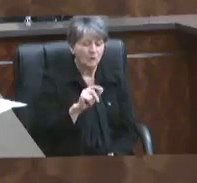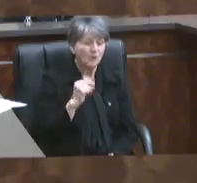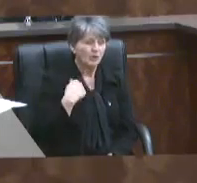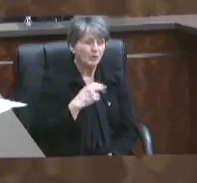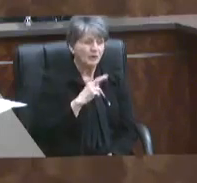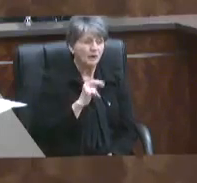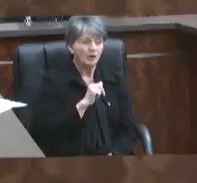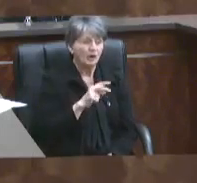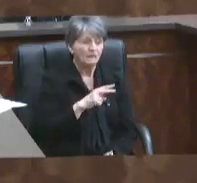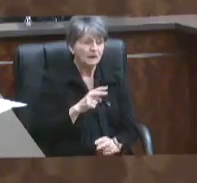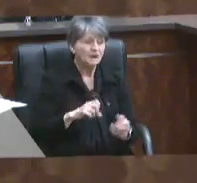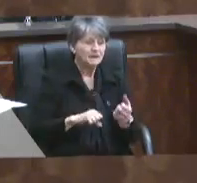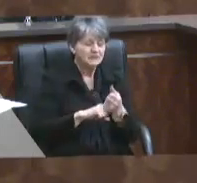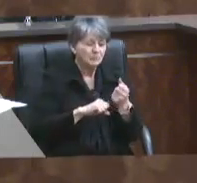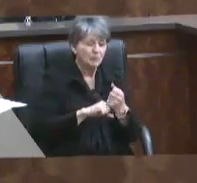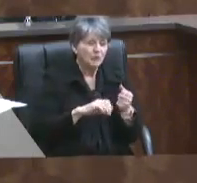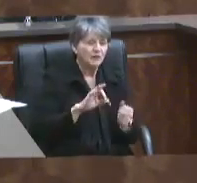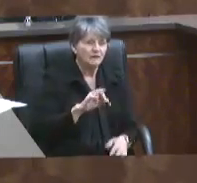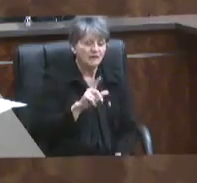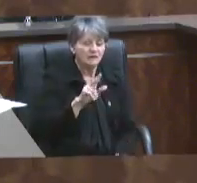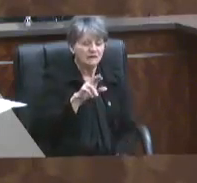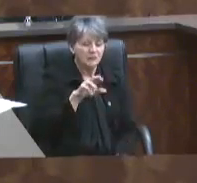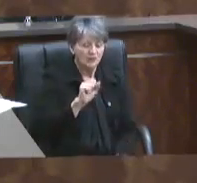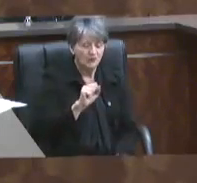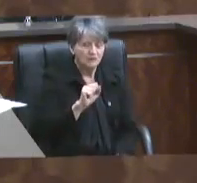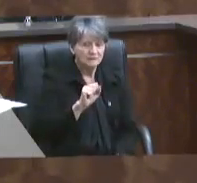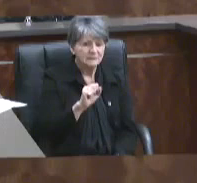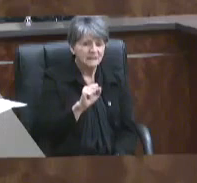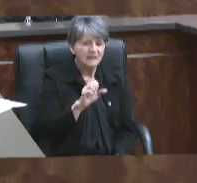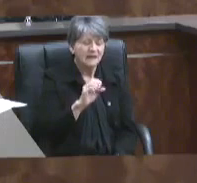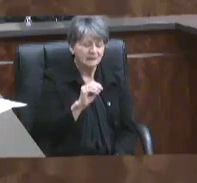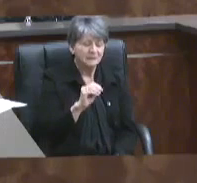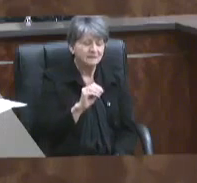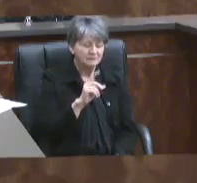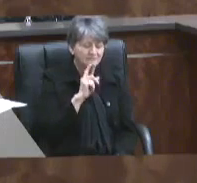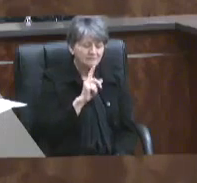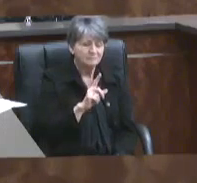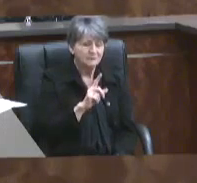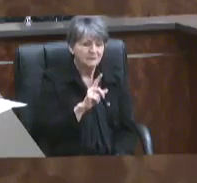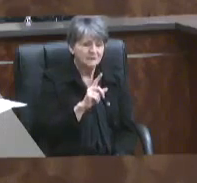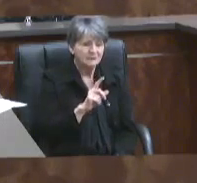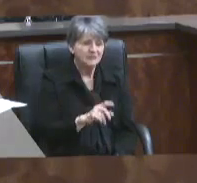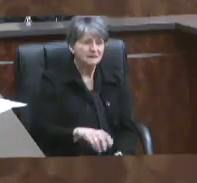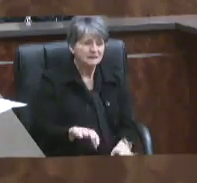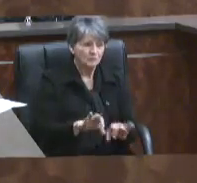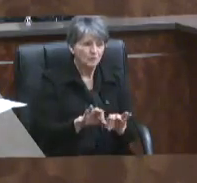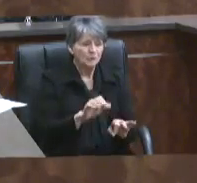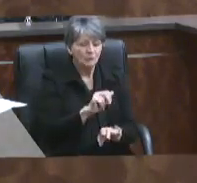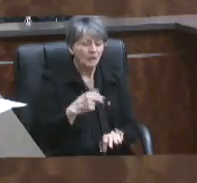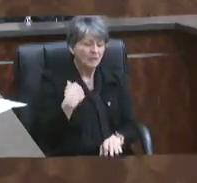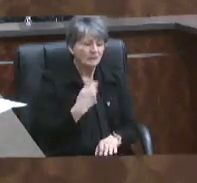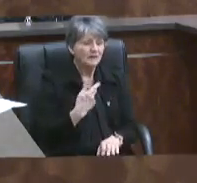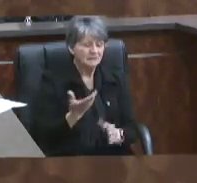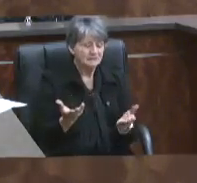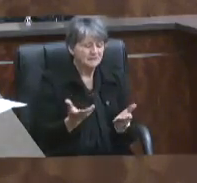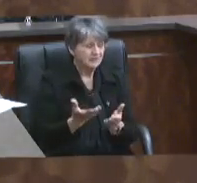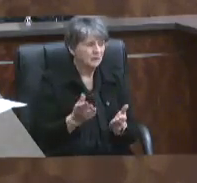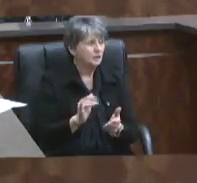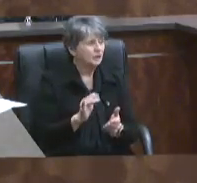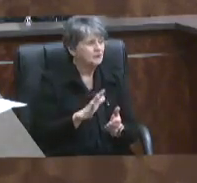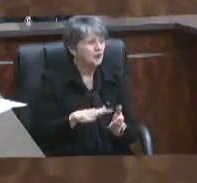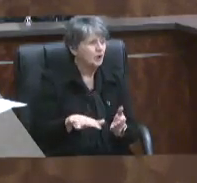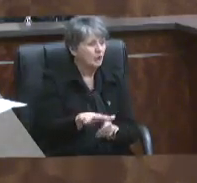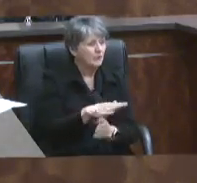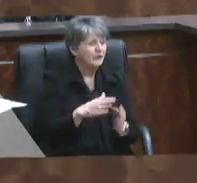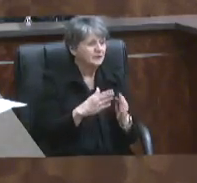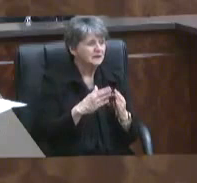supportive of Laura's, and it means a lot to those of us seated here as well as around the